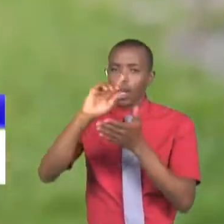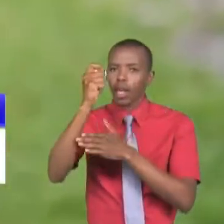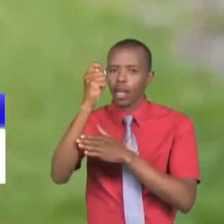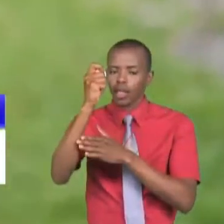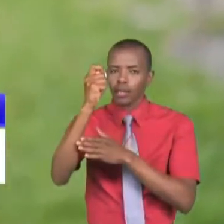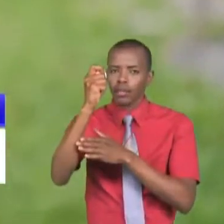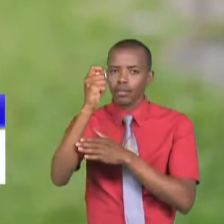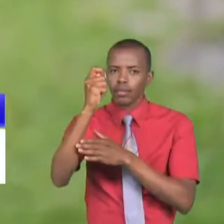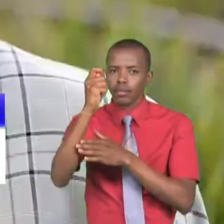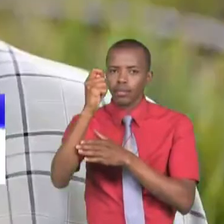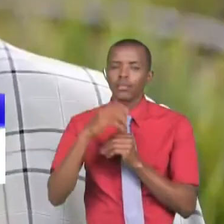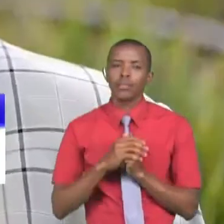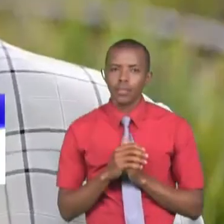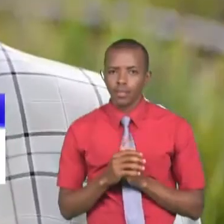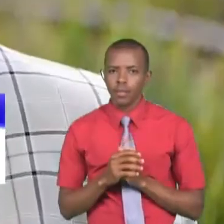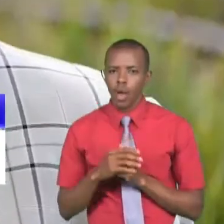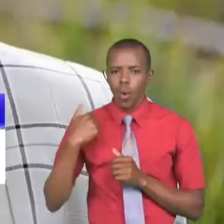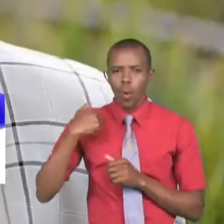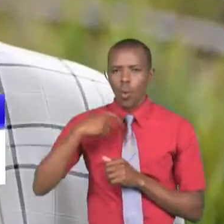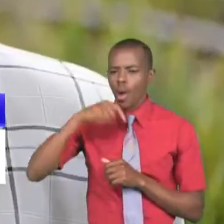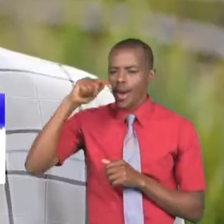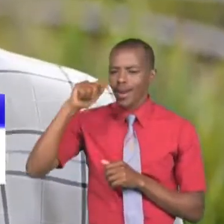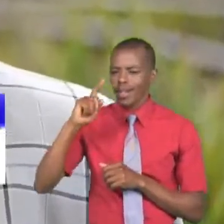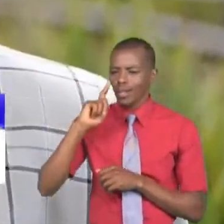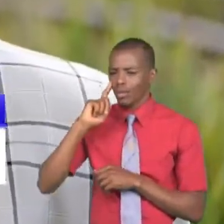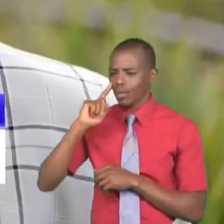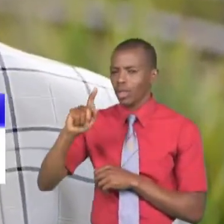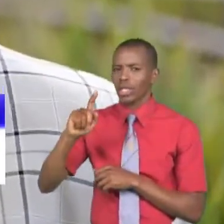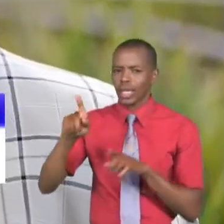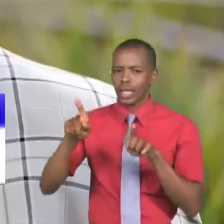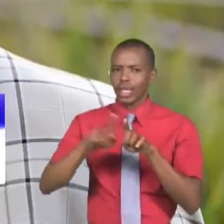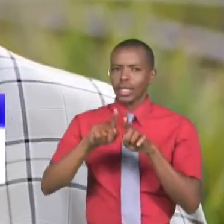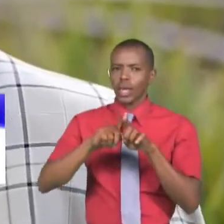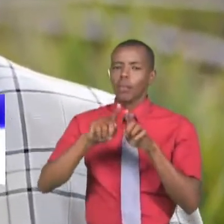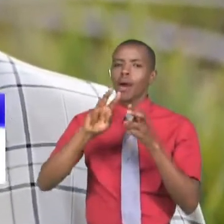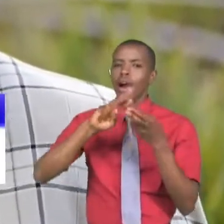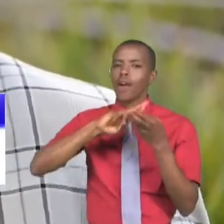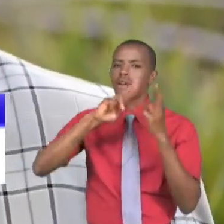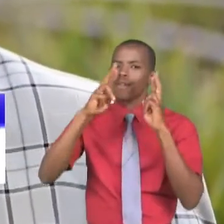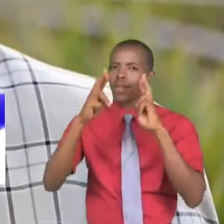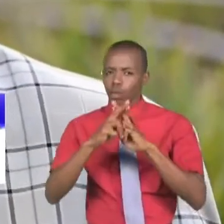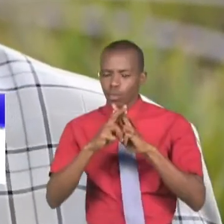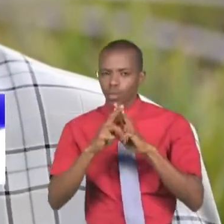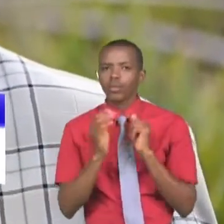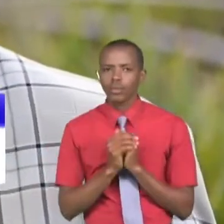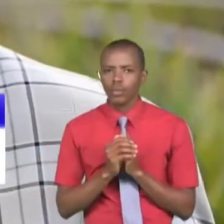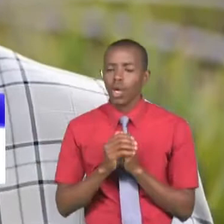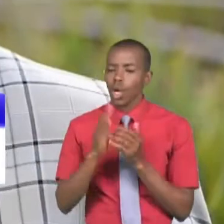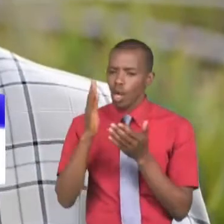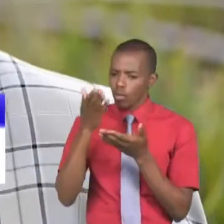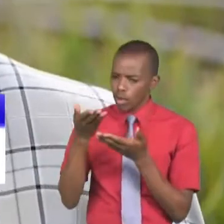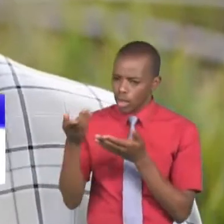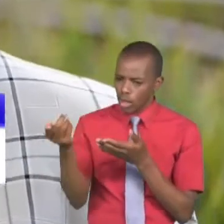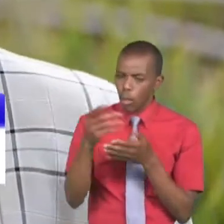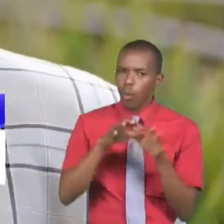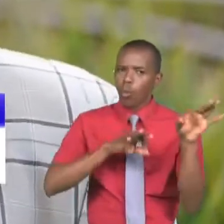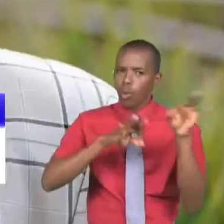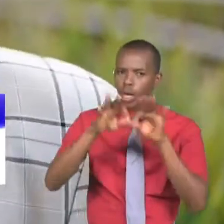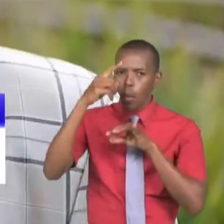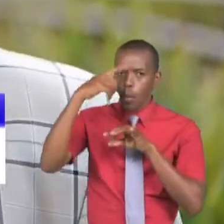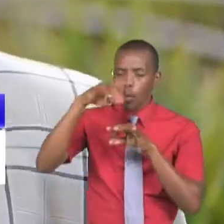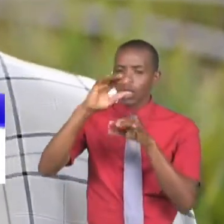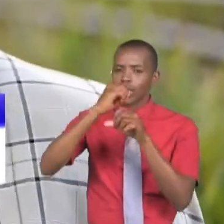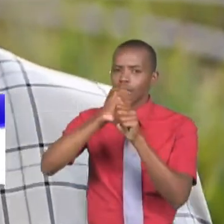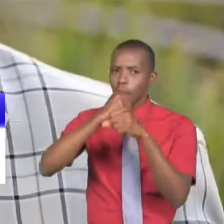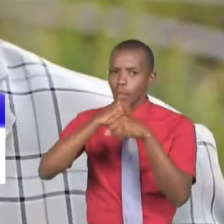country that we need to look at and review, that even will define the policy making